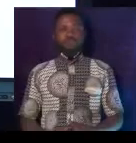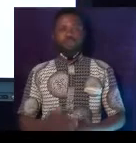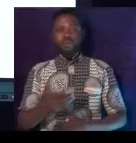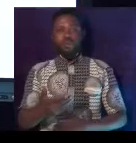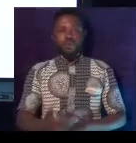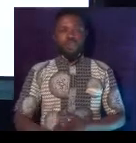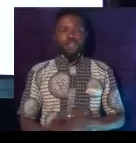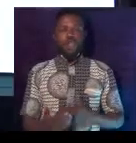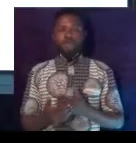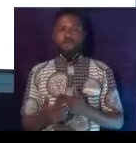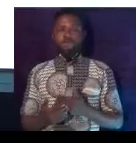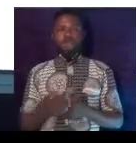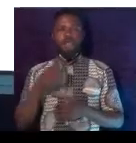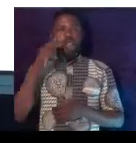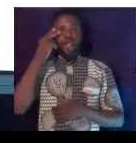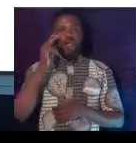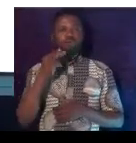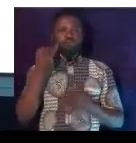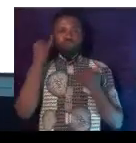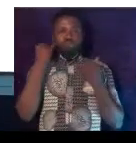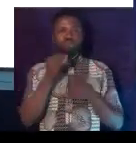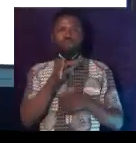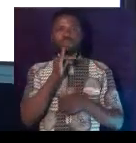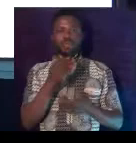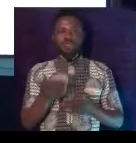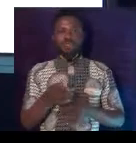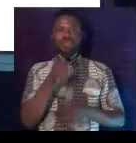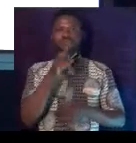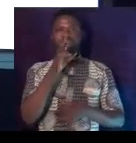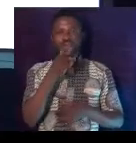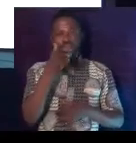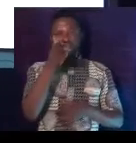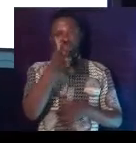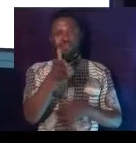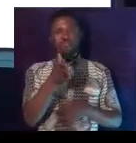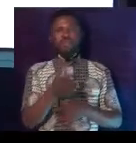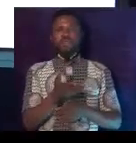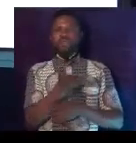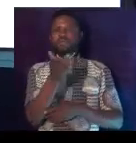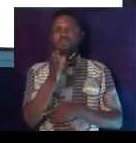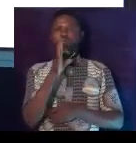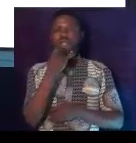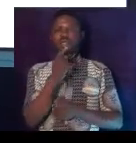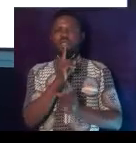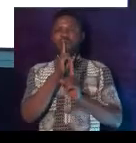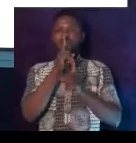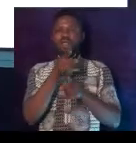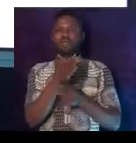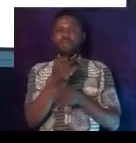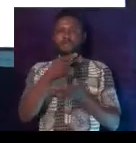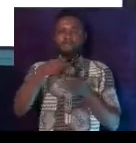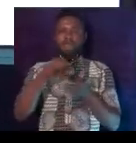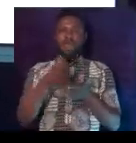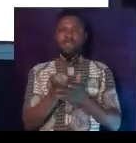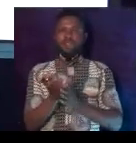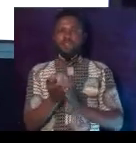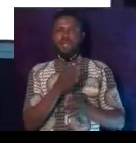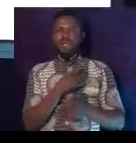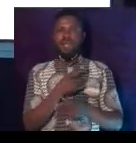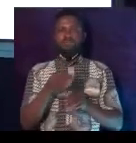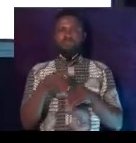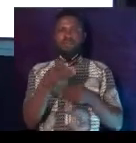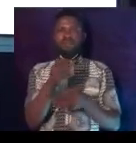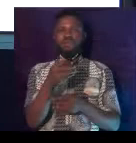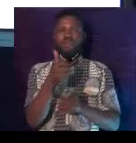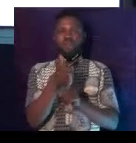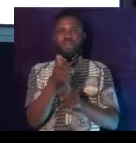Welcome back. Uncle Popo is there. I believe you are also there. These are the answers. Mark it accordingly